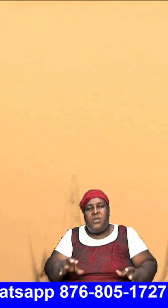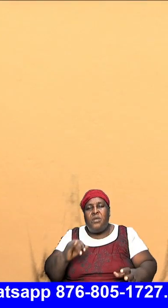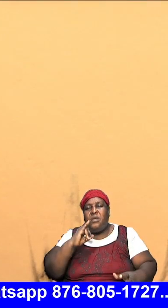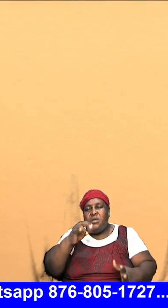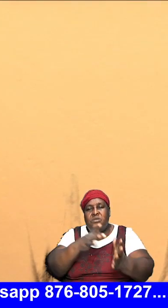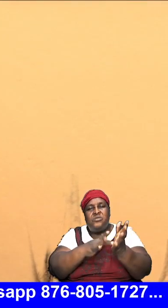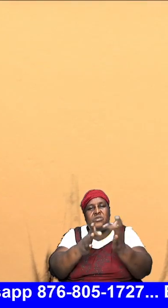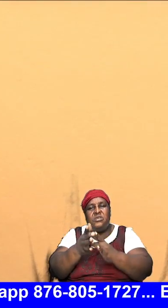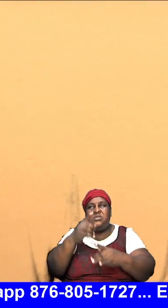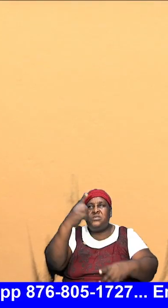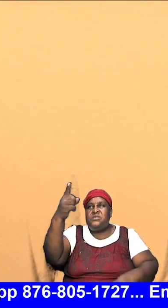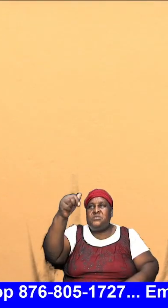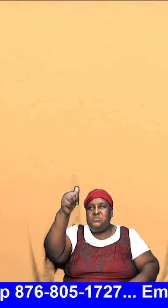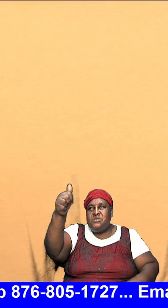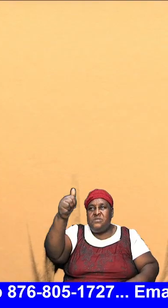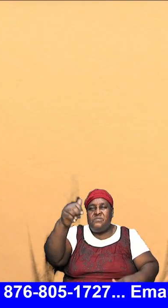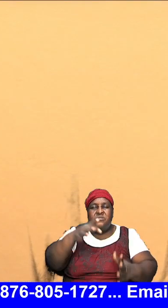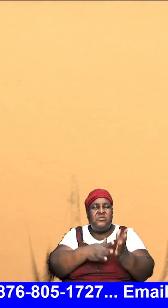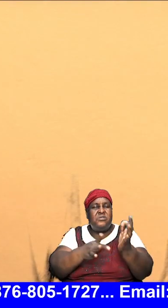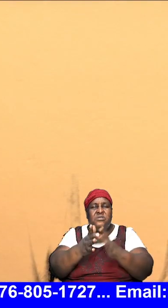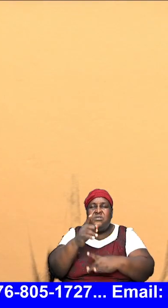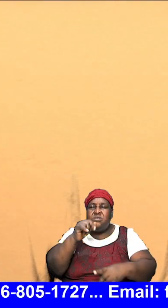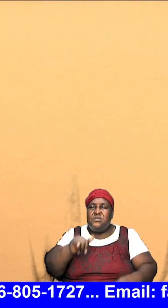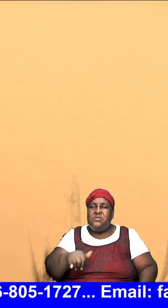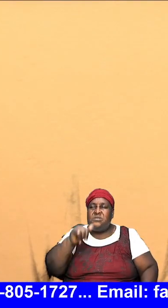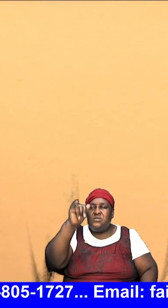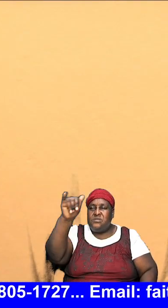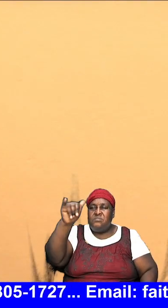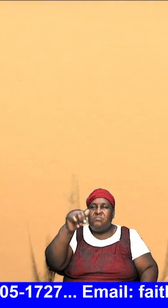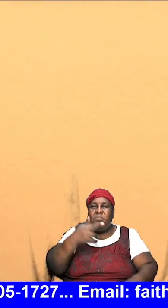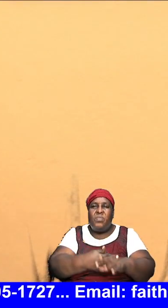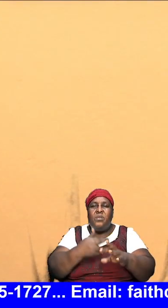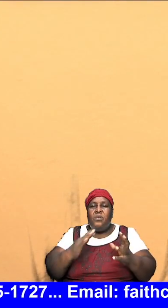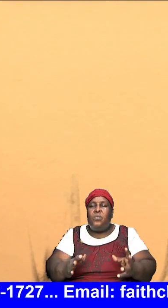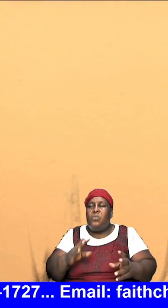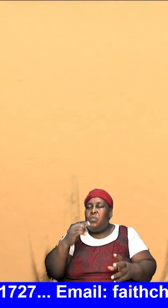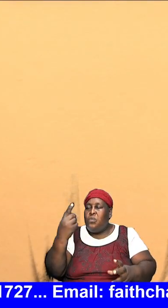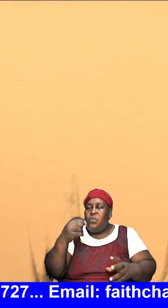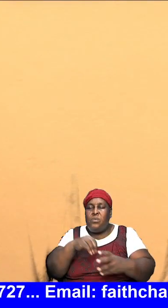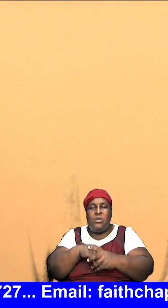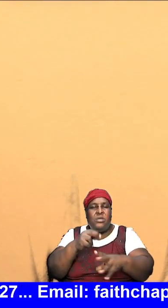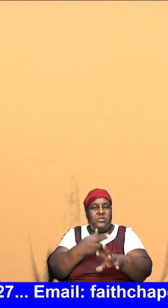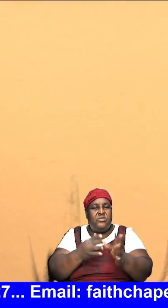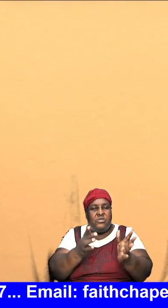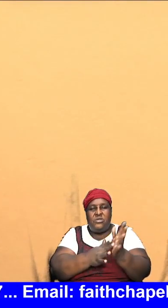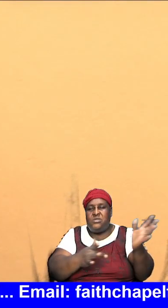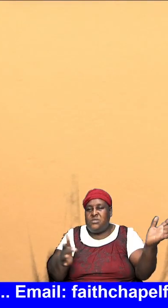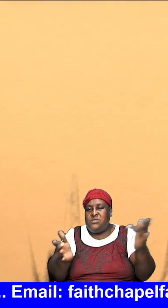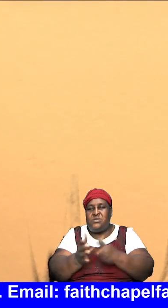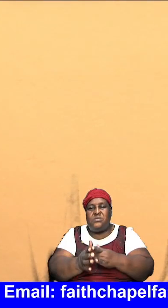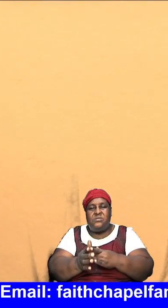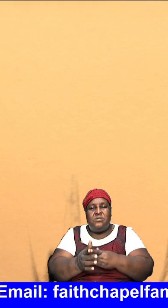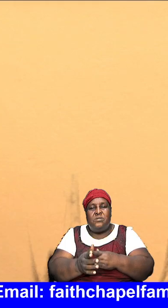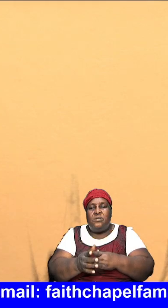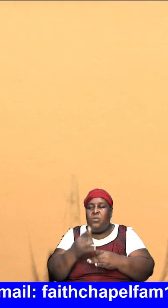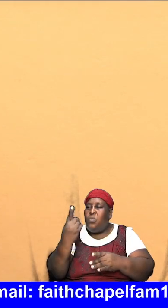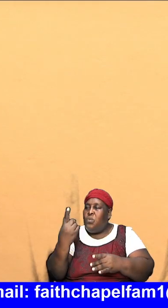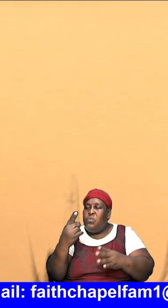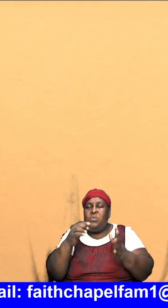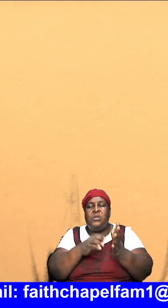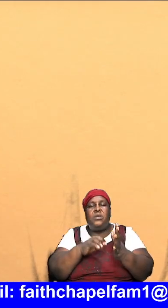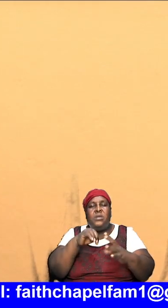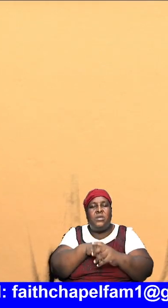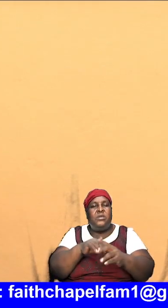Jesus himself. Jesus is that rock. And it's only in Jesus. It's only in